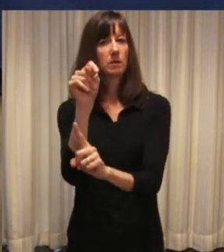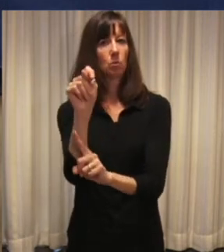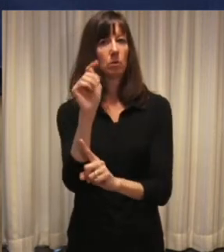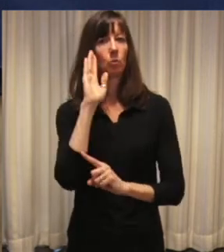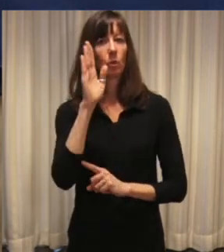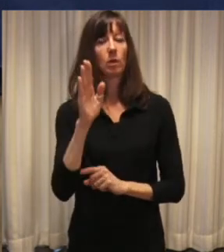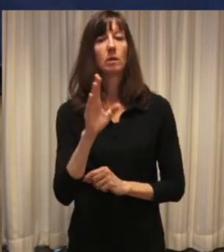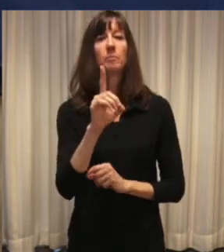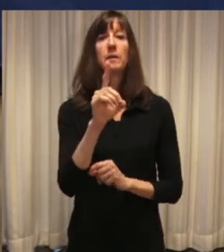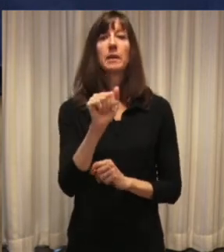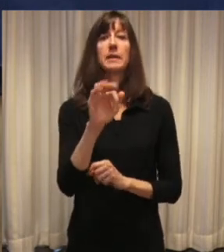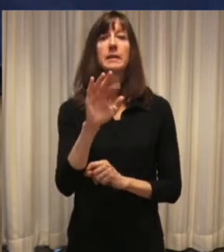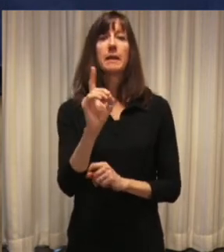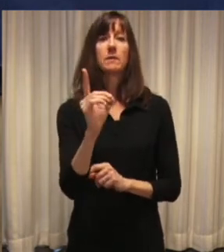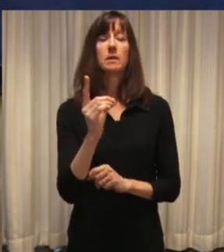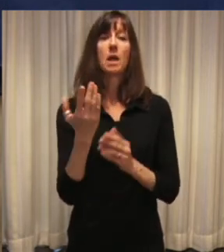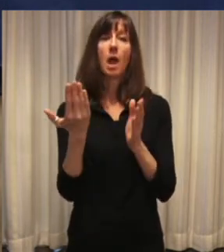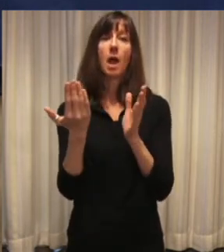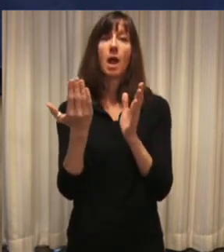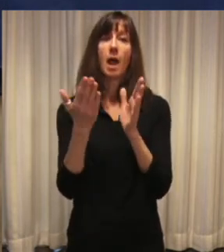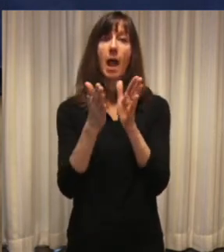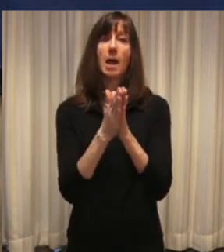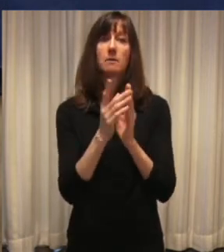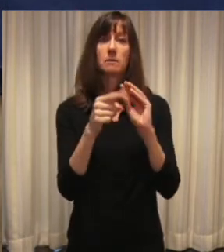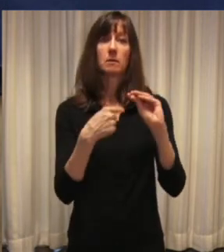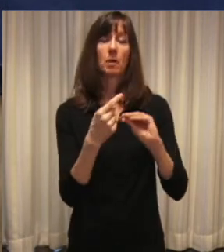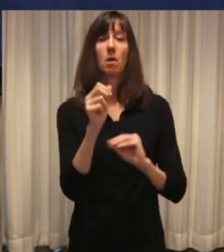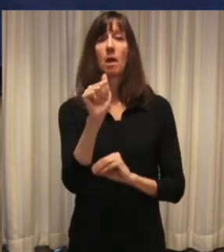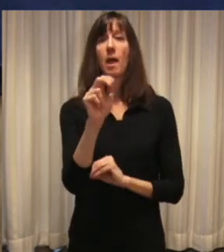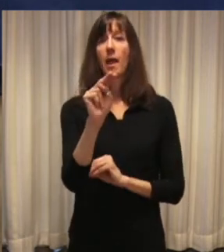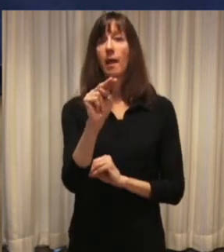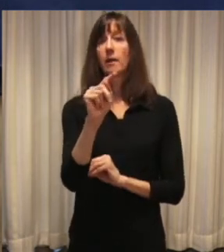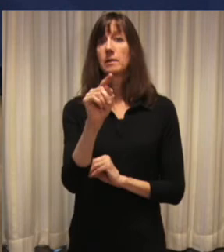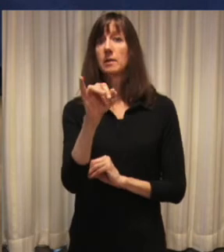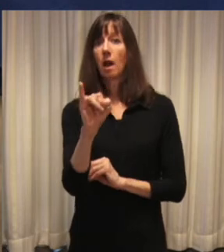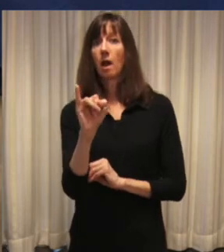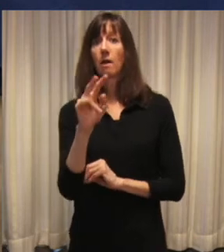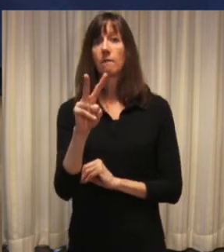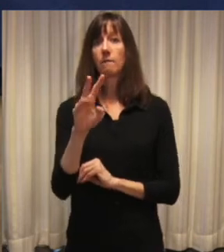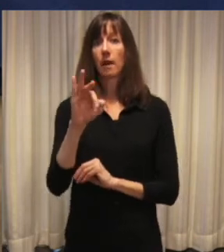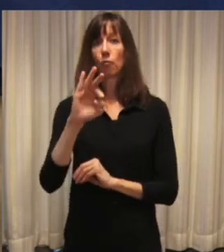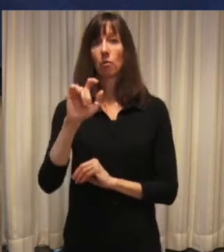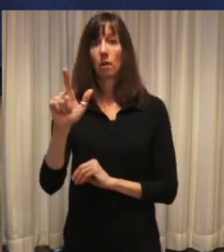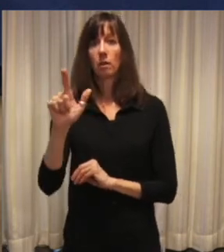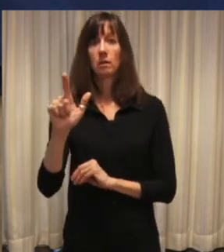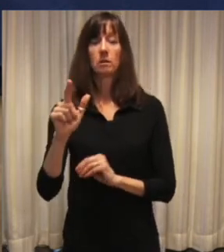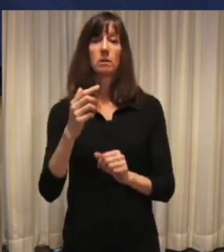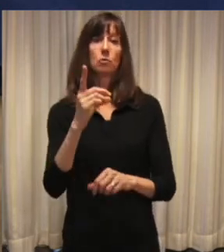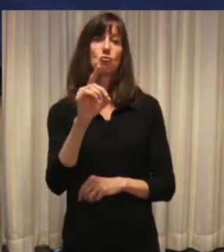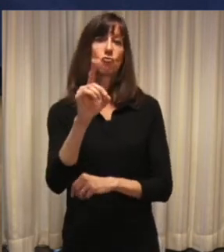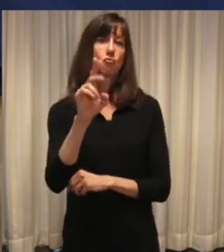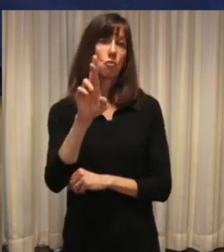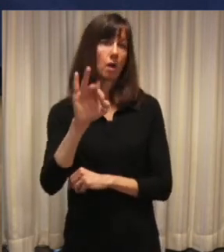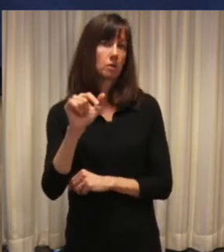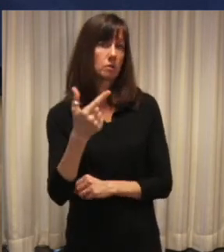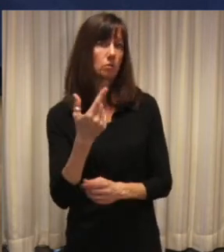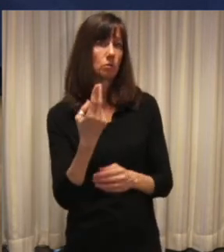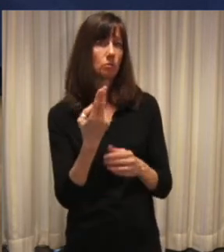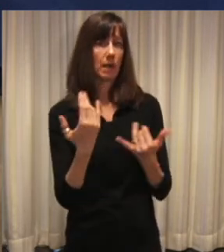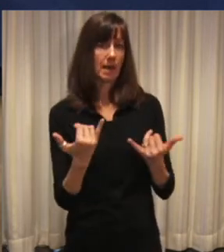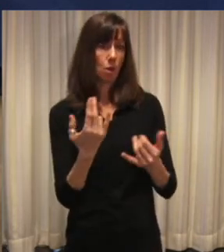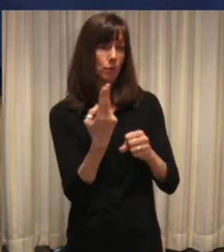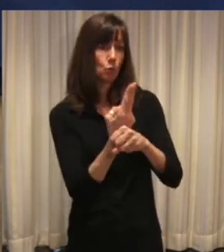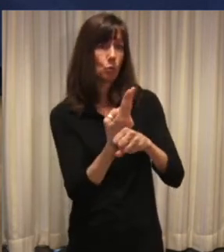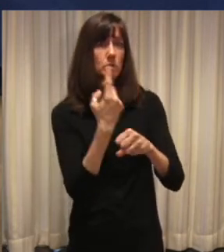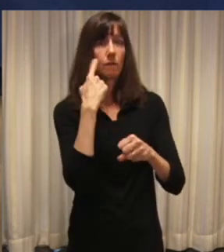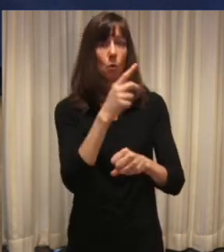any antiviral drugs being used to treat any patients in any of the Kingston hospitals or Kingston Hospital? I